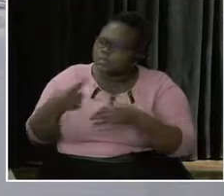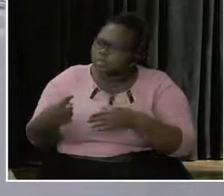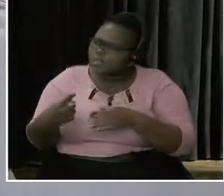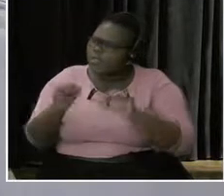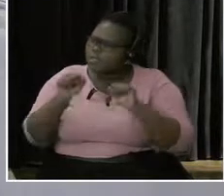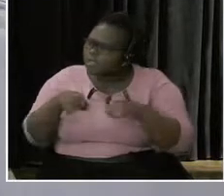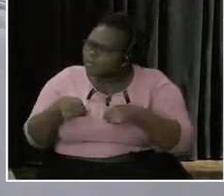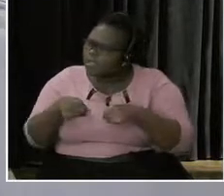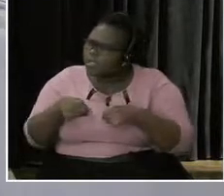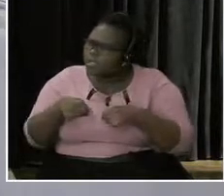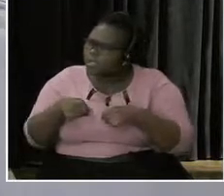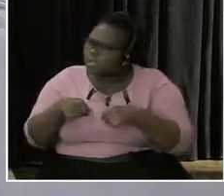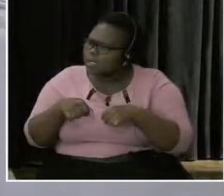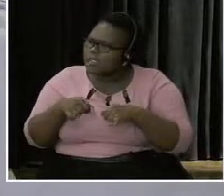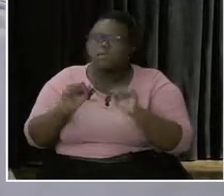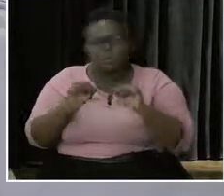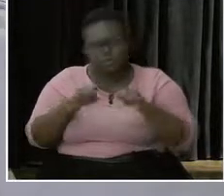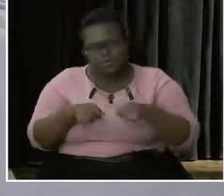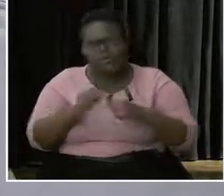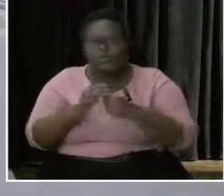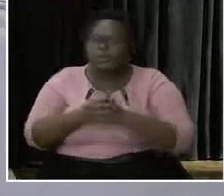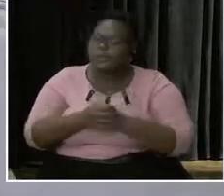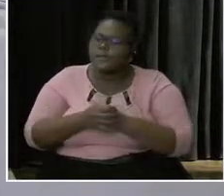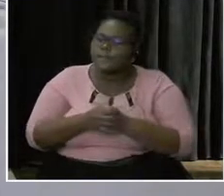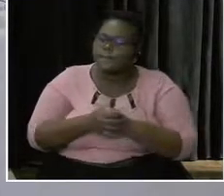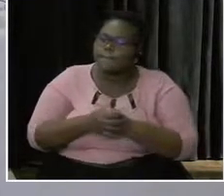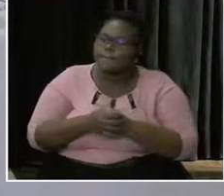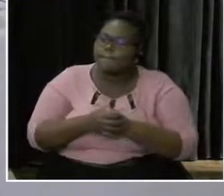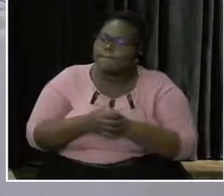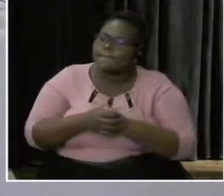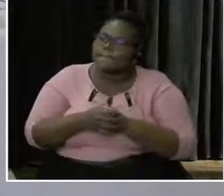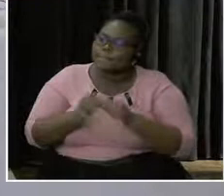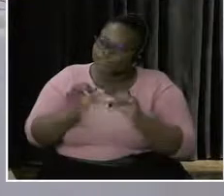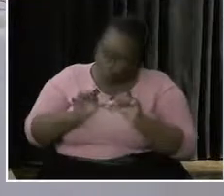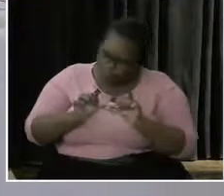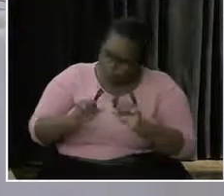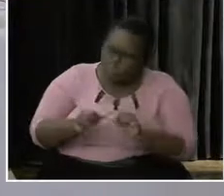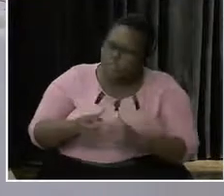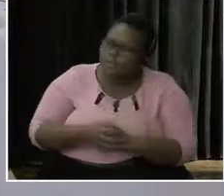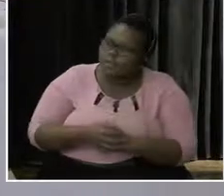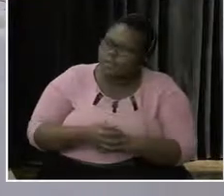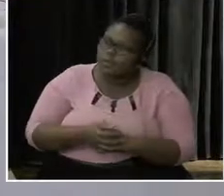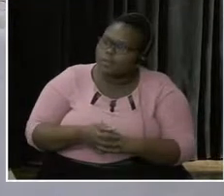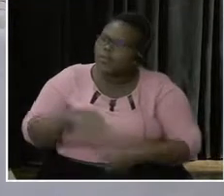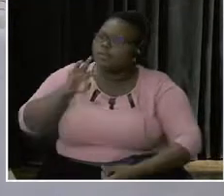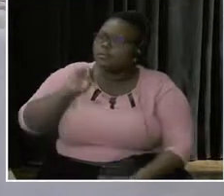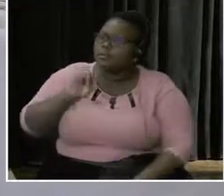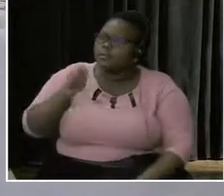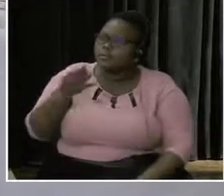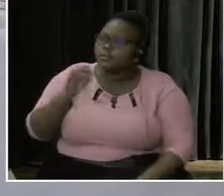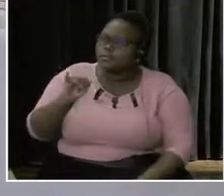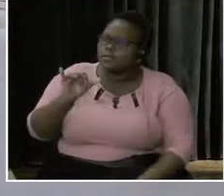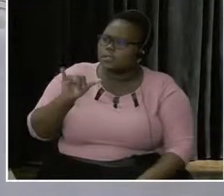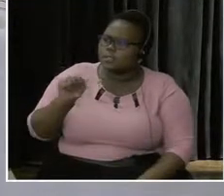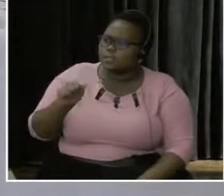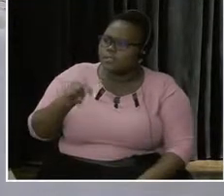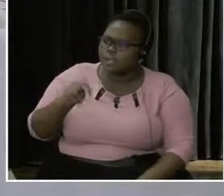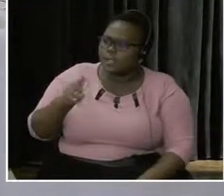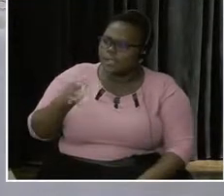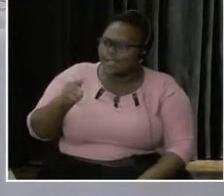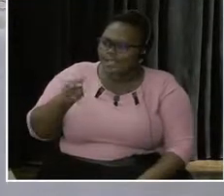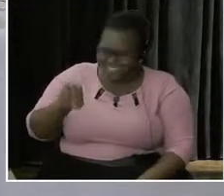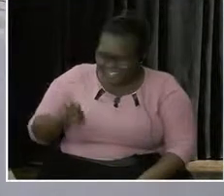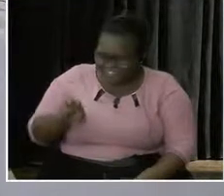recommendation agreed? Agreed. Agreed. The recommendation is carried. Mtiane, we're missing you, but awume